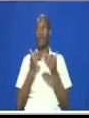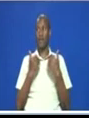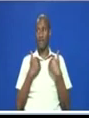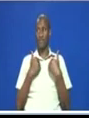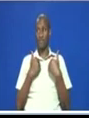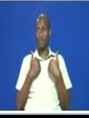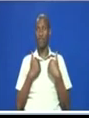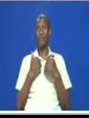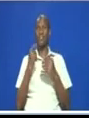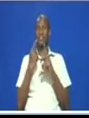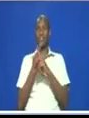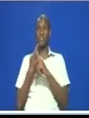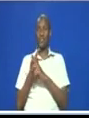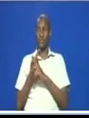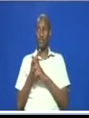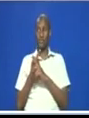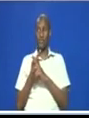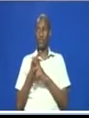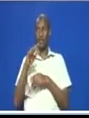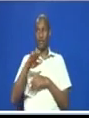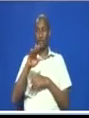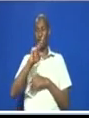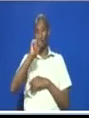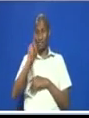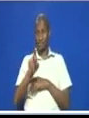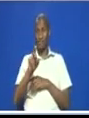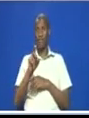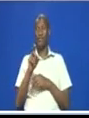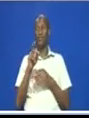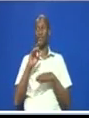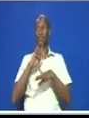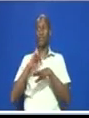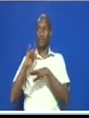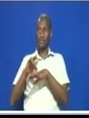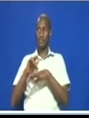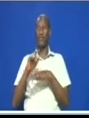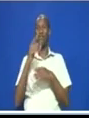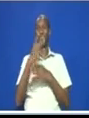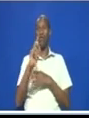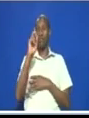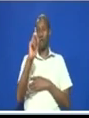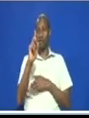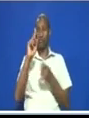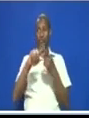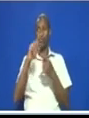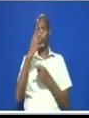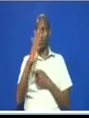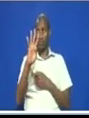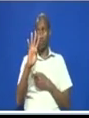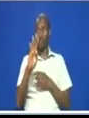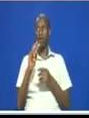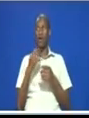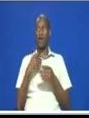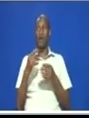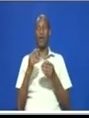have several areas tested, cutting across all the way from Form 1 to Form 4. I